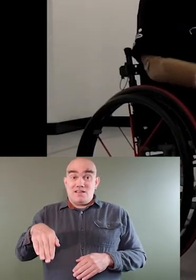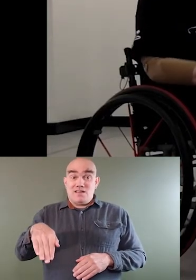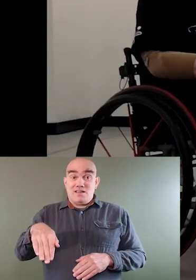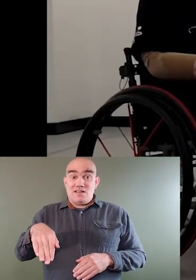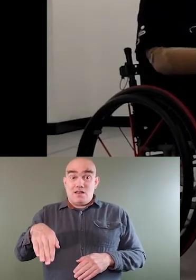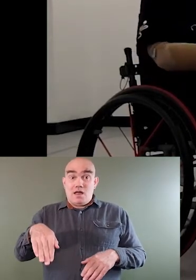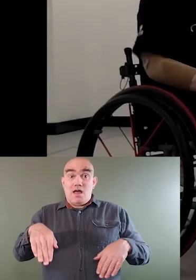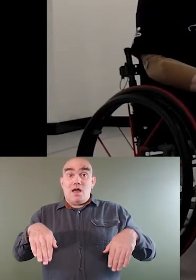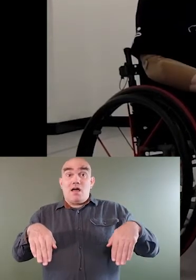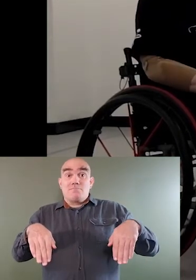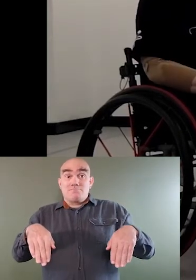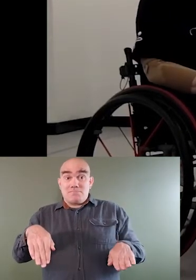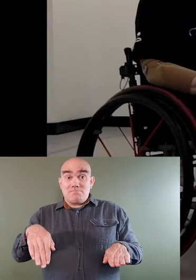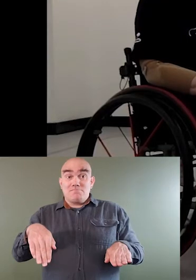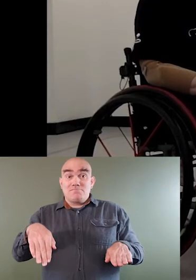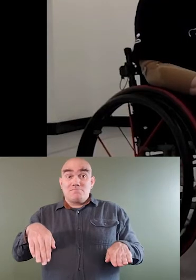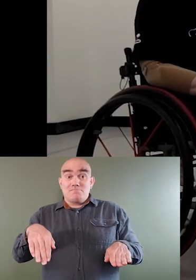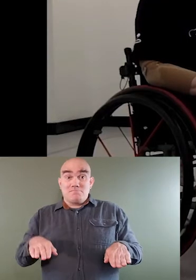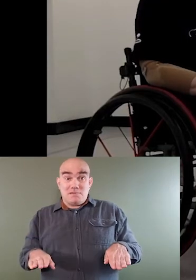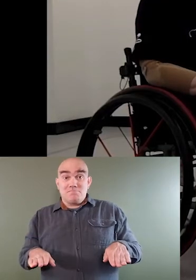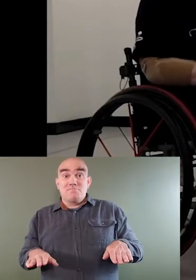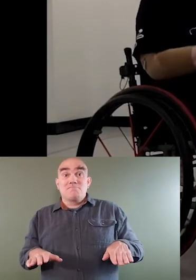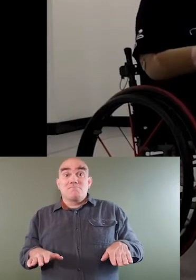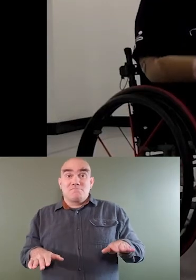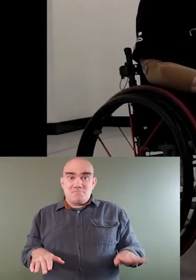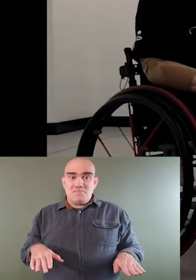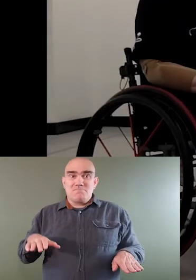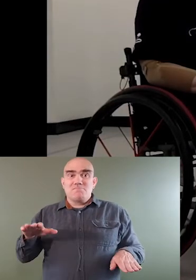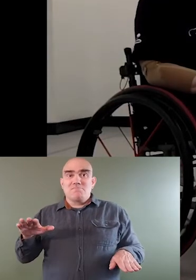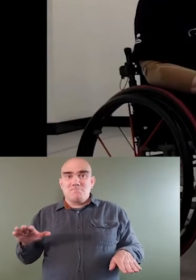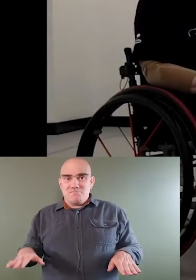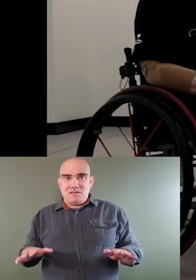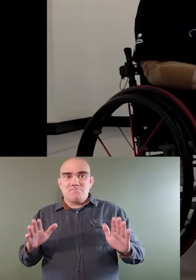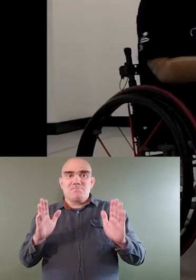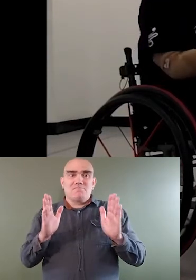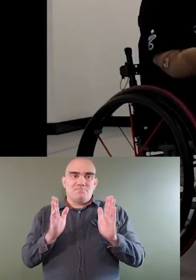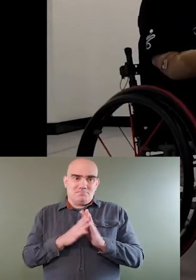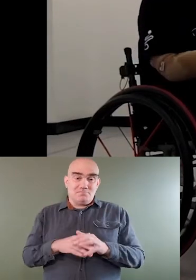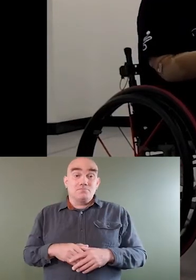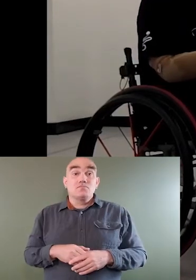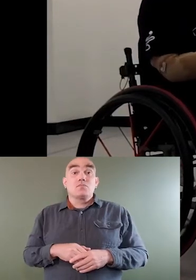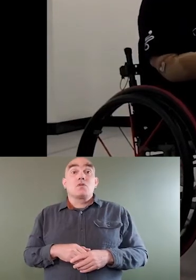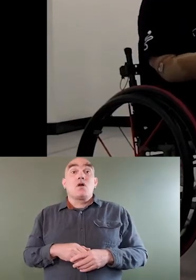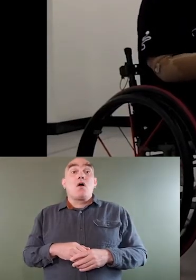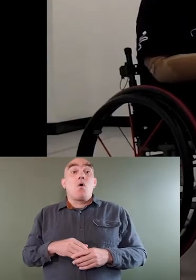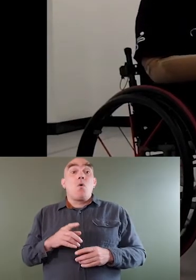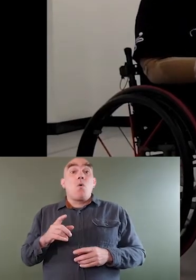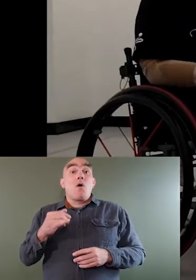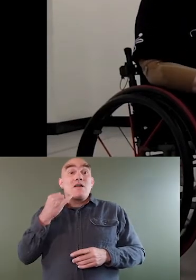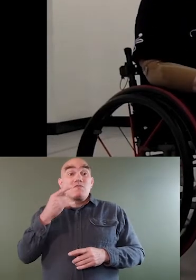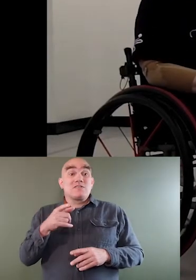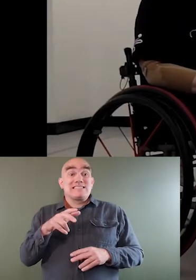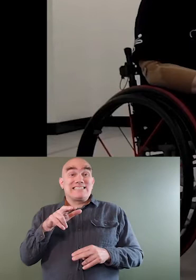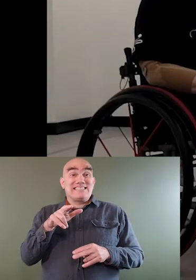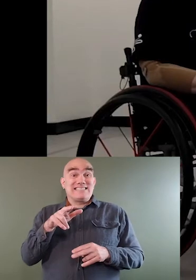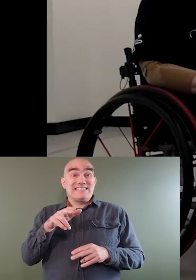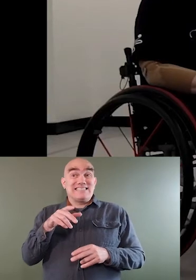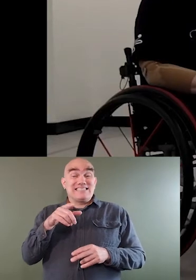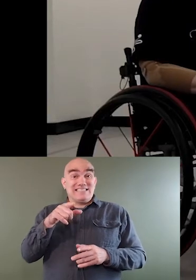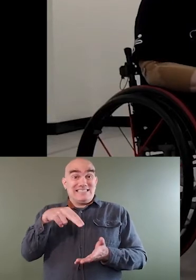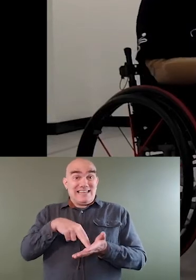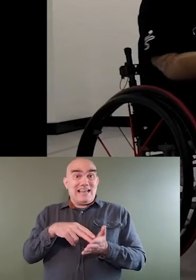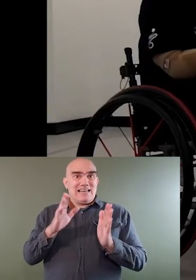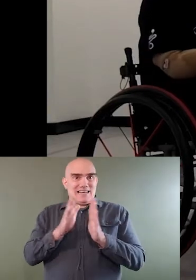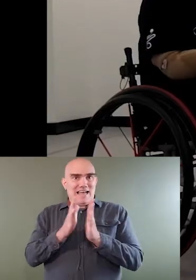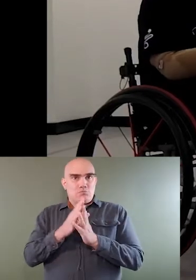left heel, right heel, stamp left, stamp right, you're going to clap twice, while seated dancers still clap